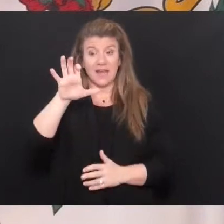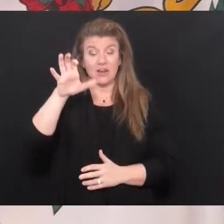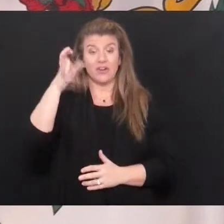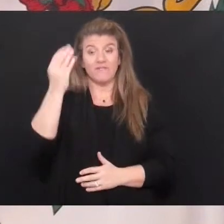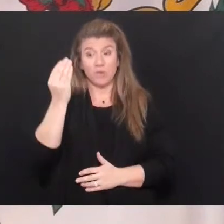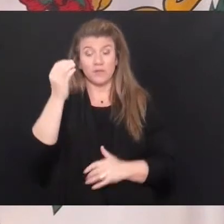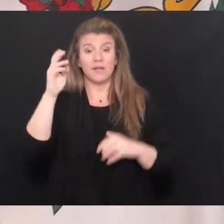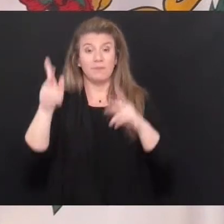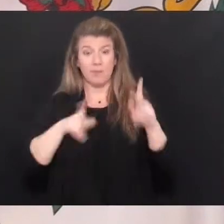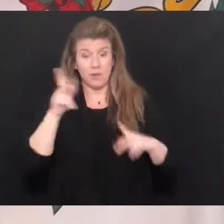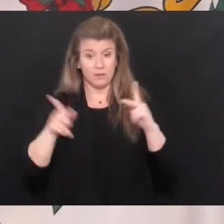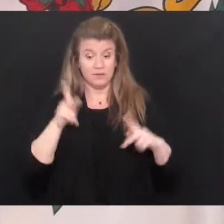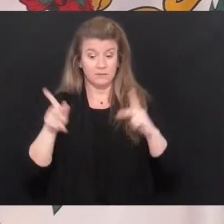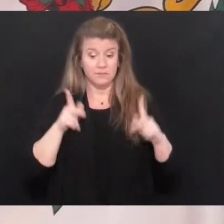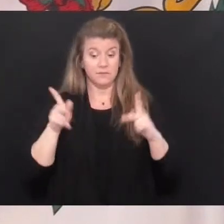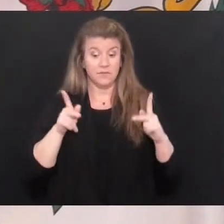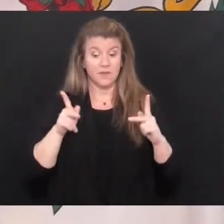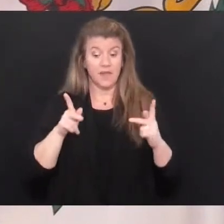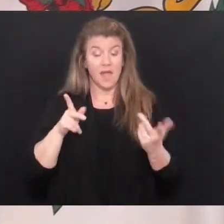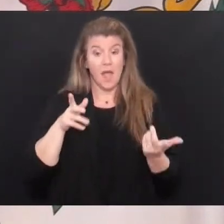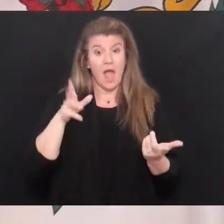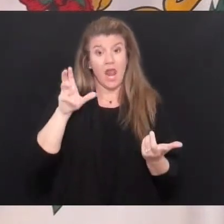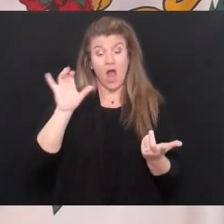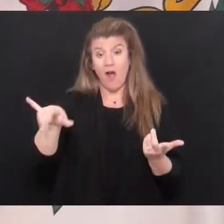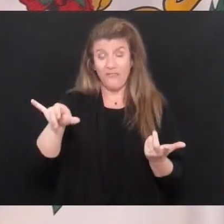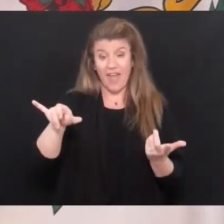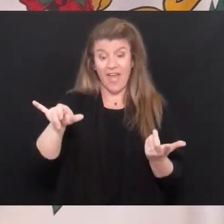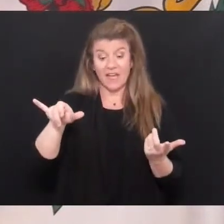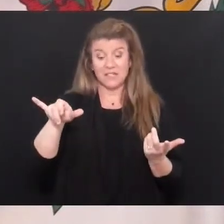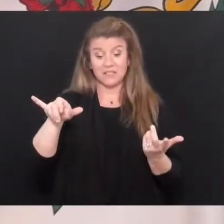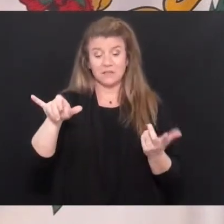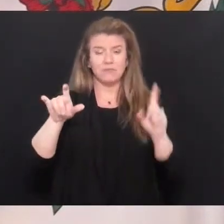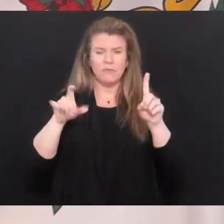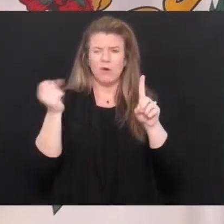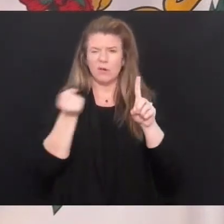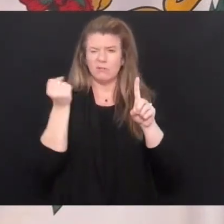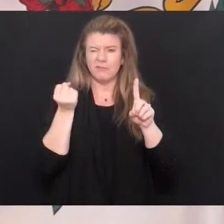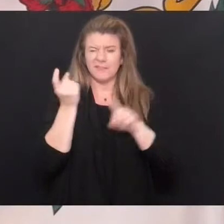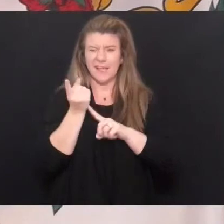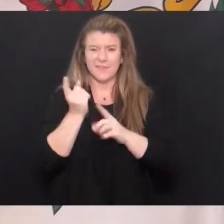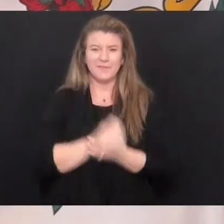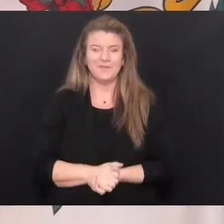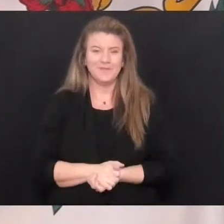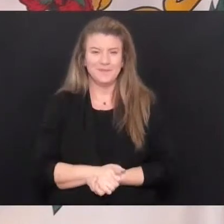1,146,914 people. And of that, hold it just one second.